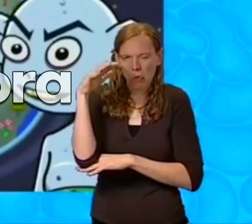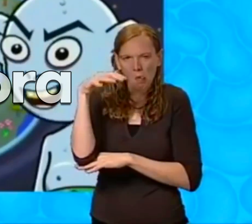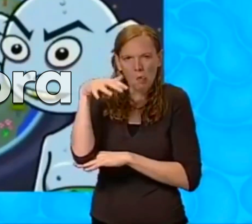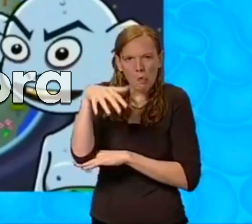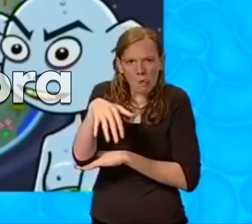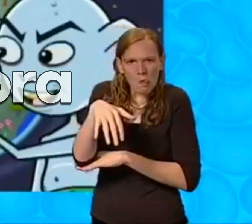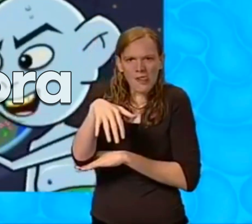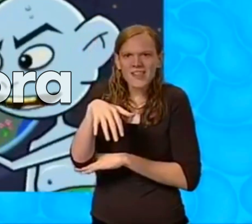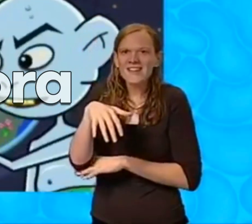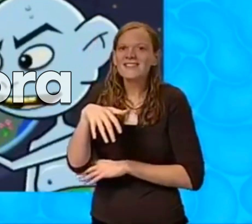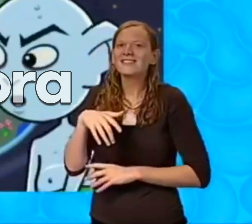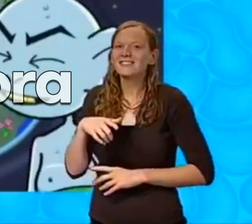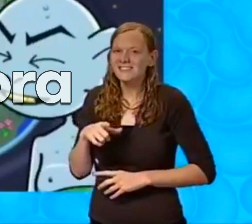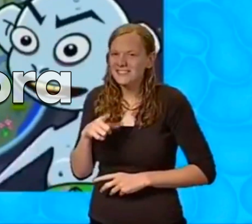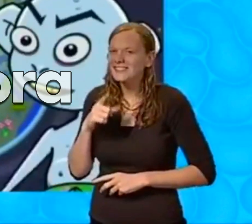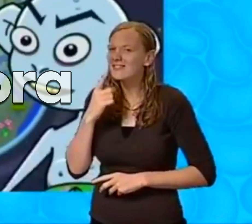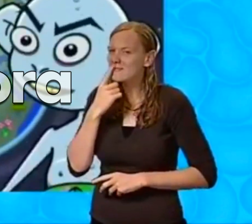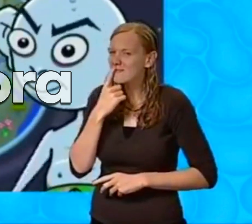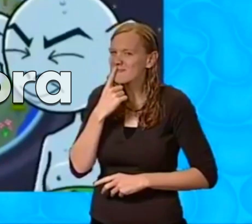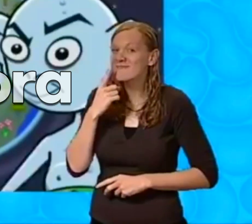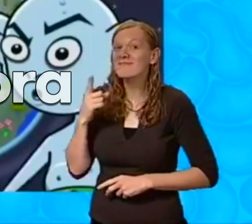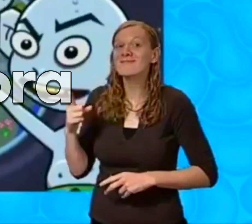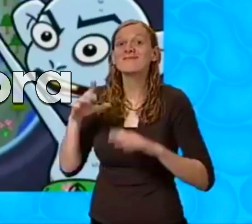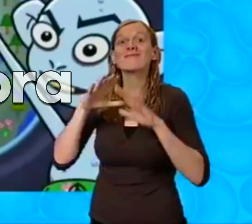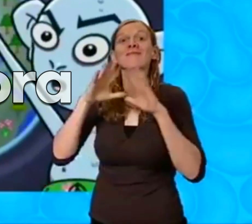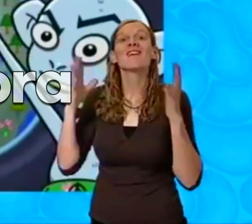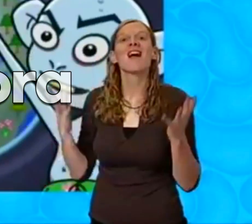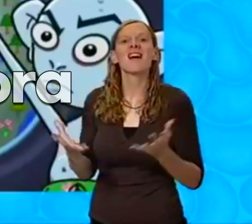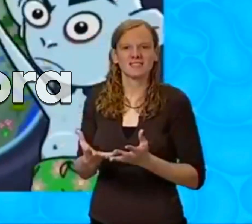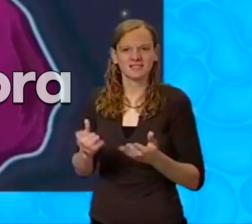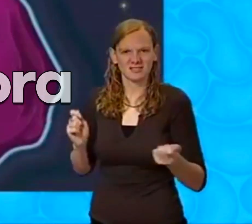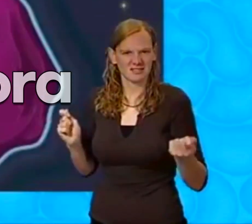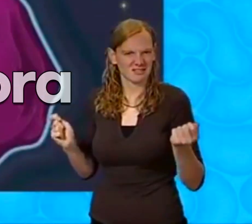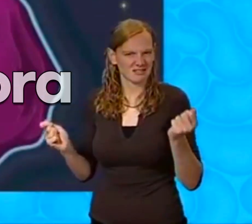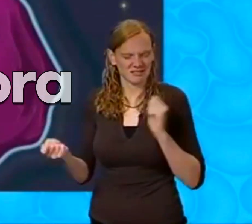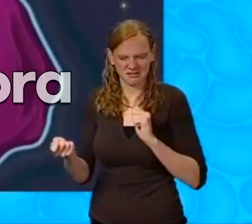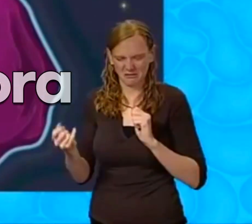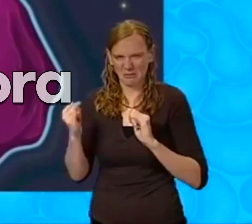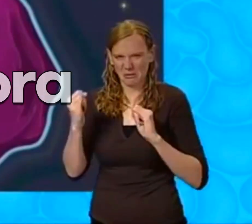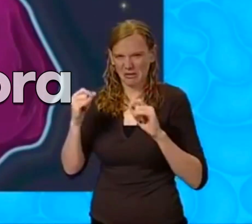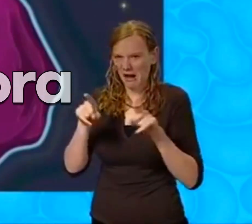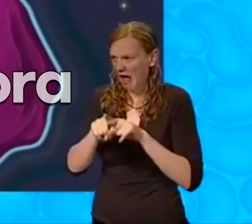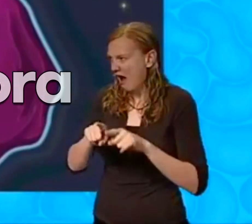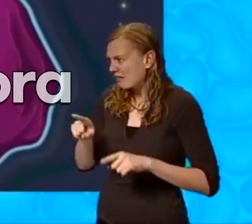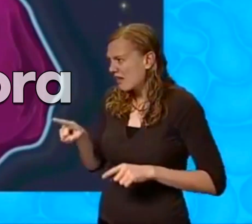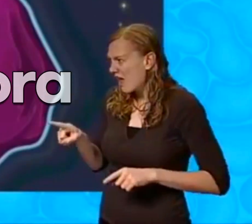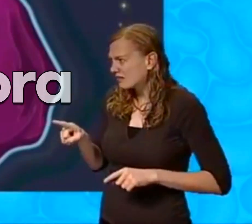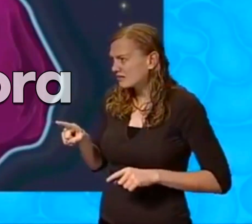I'm going to turn this planet into a giant withered old prune.